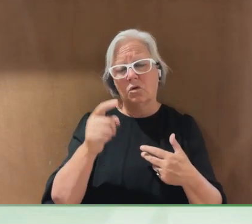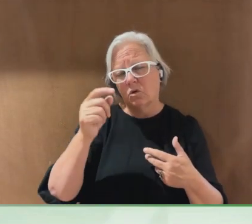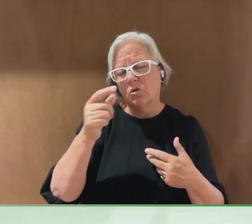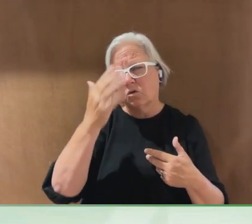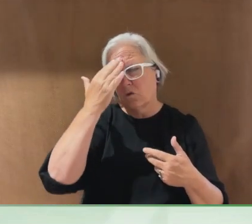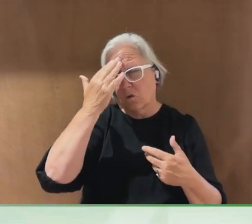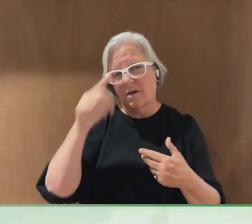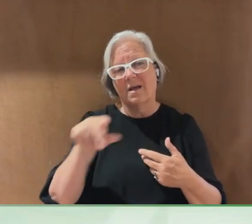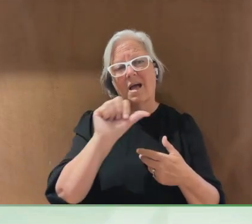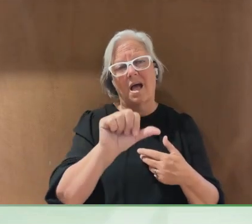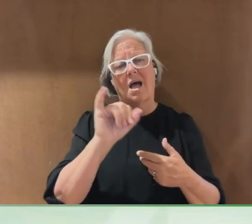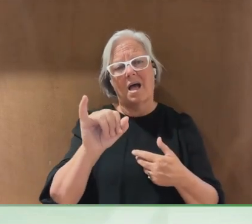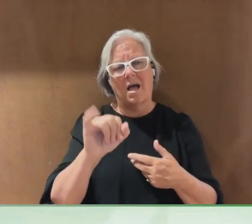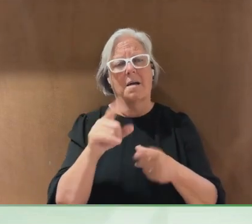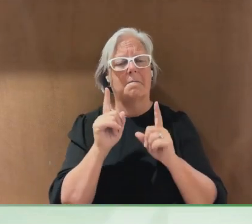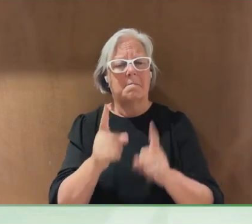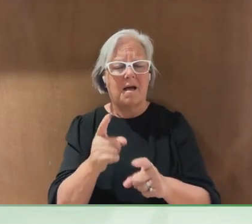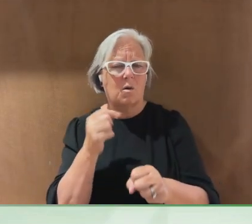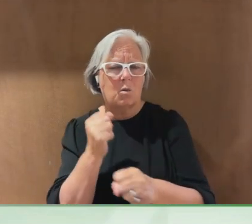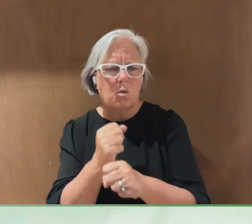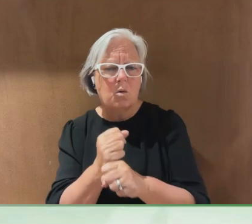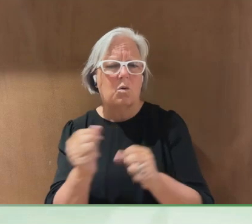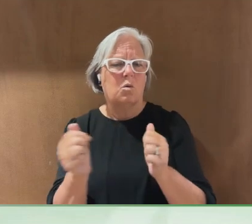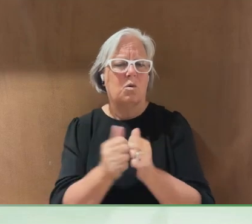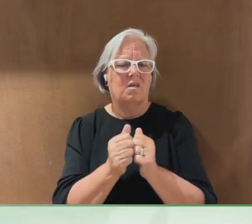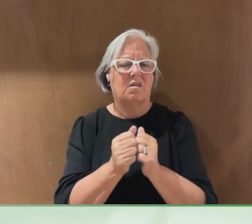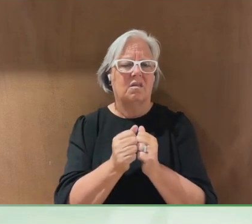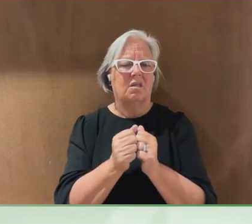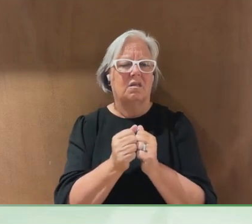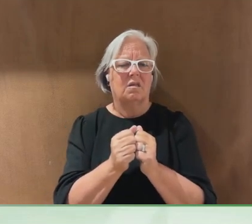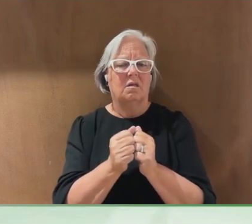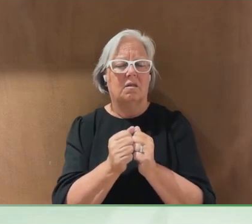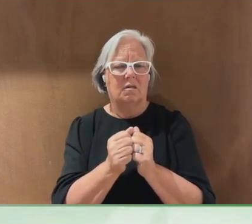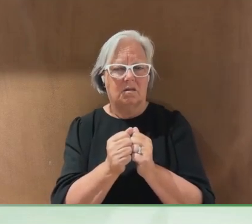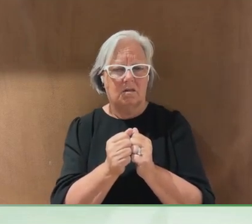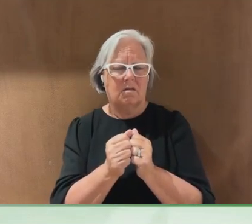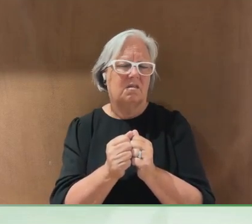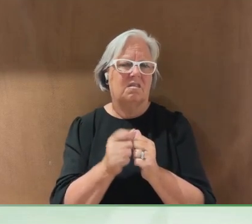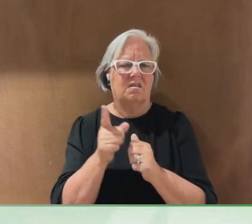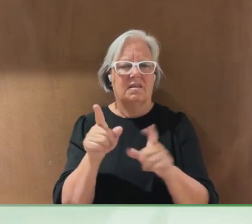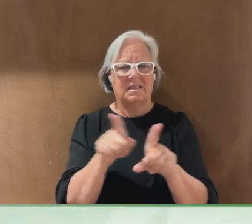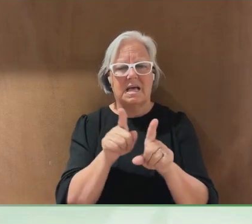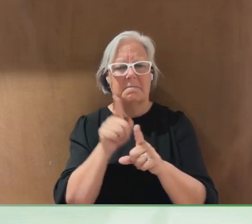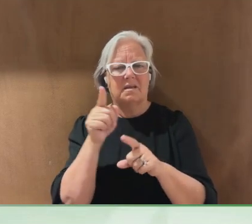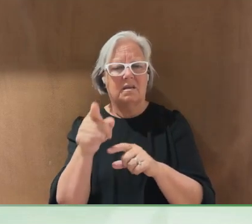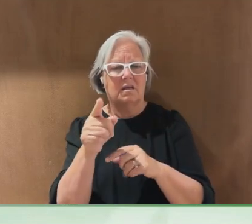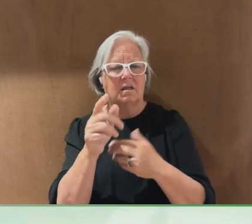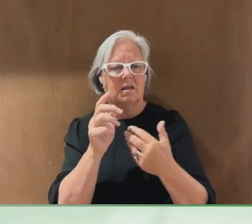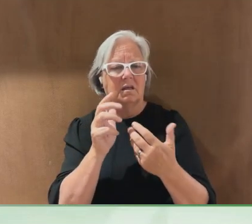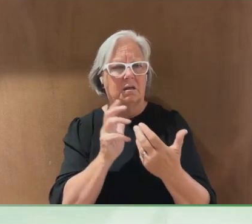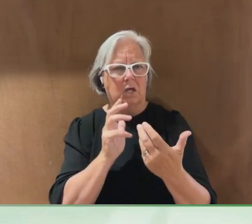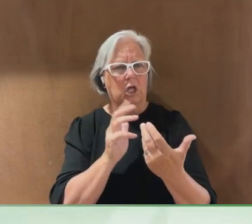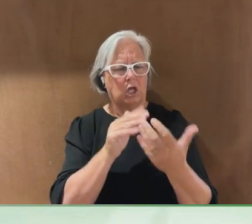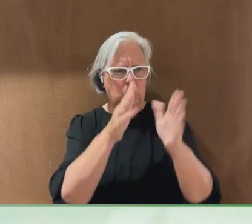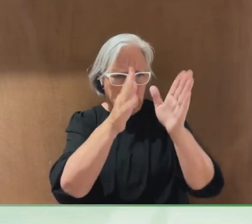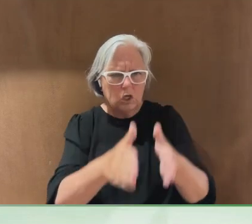with humans, because it should be a combination. We all don't like to talk to a chatbot, at least I don't know any